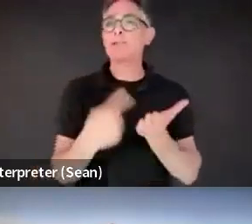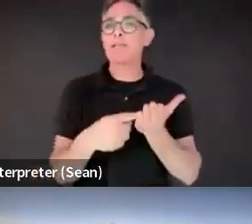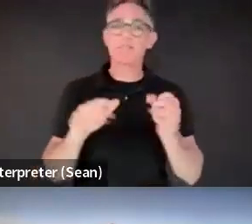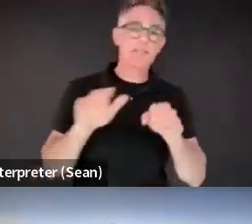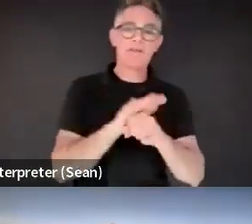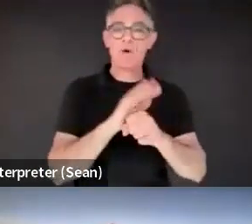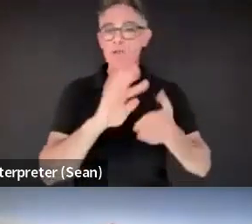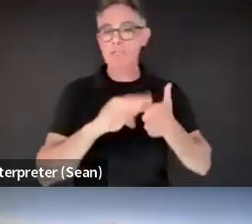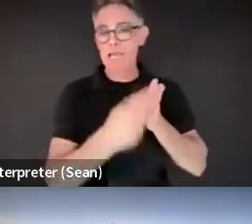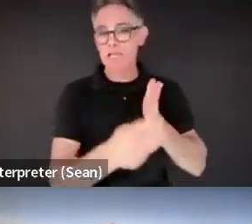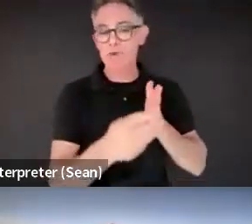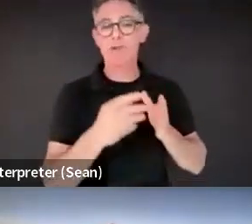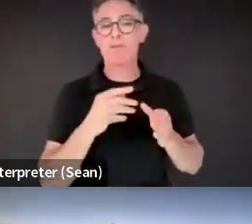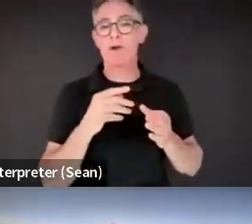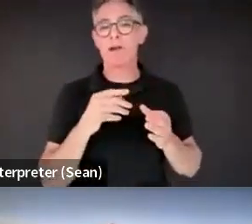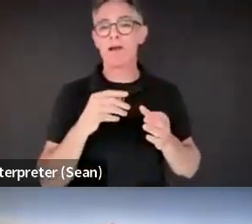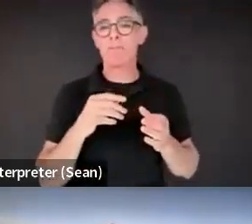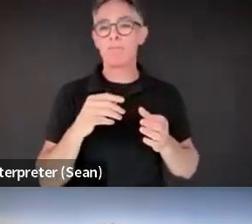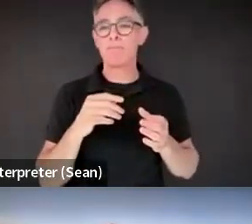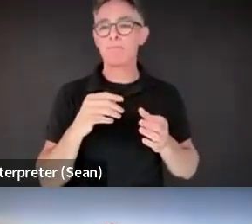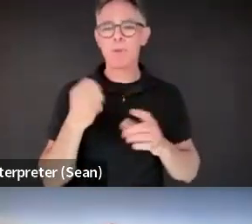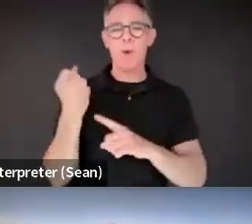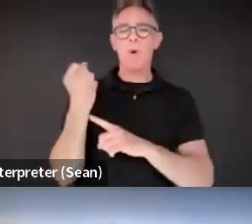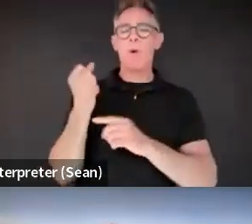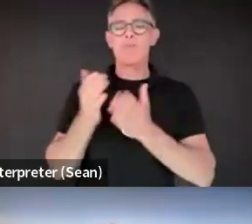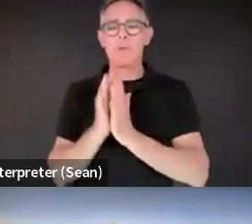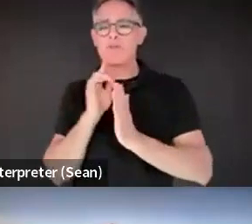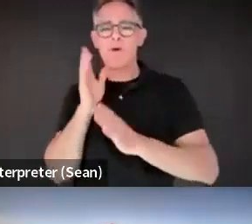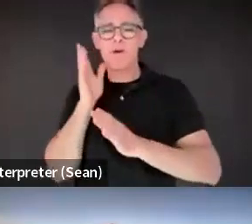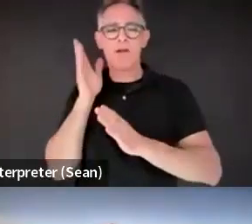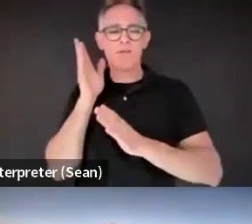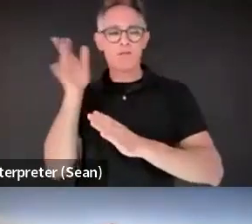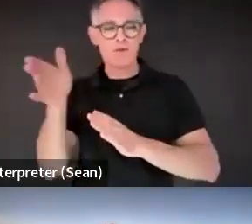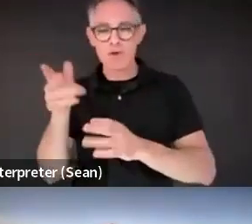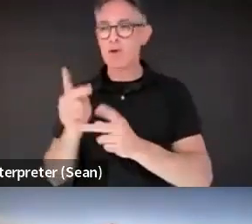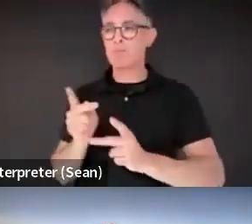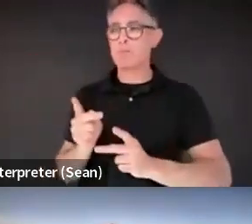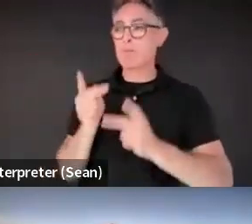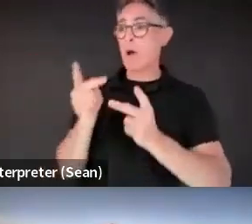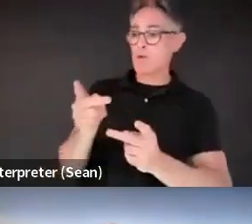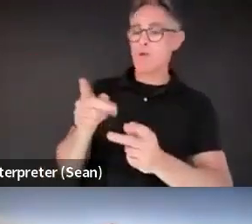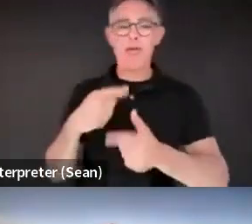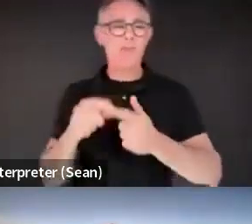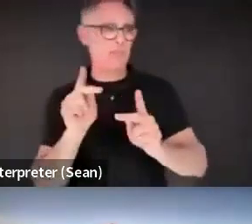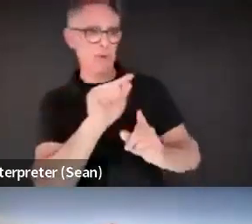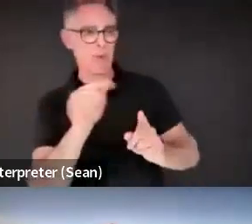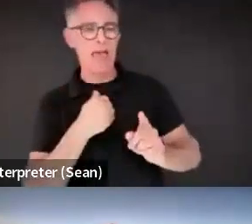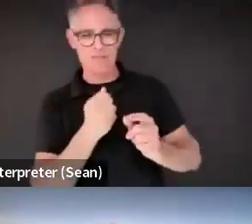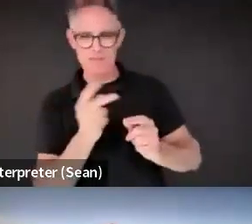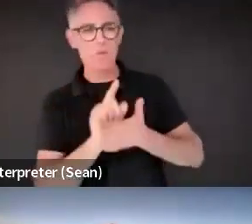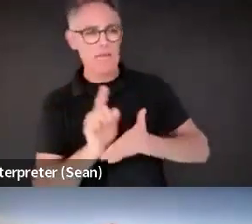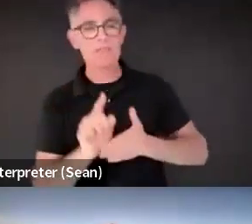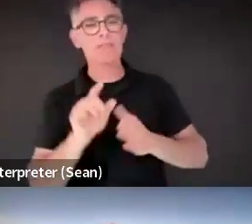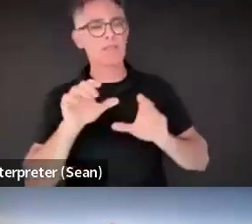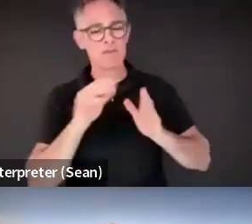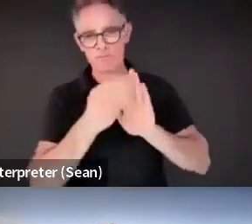for when, right, we'll hold the request for future proposal, then people will have a few weeks to do their application, and